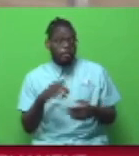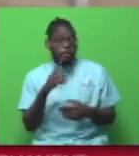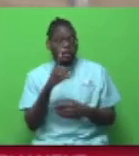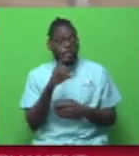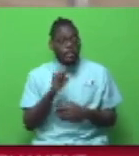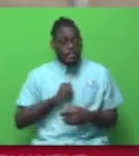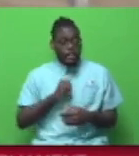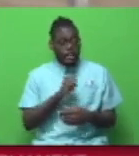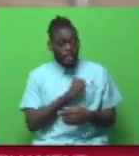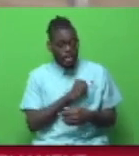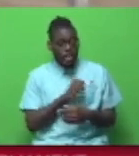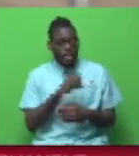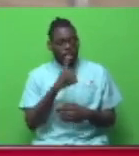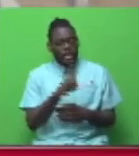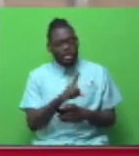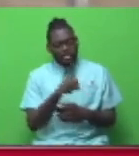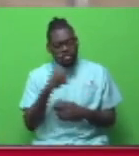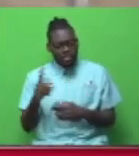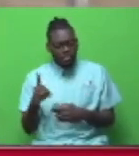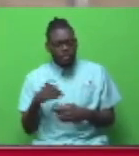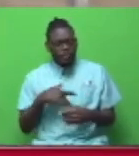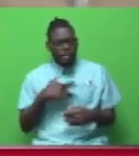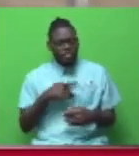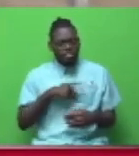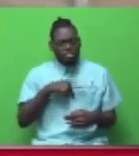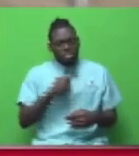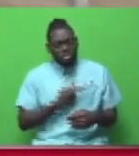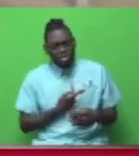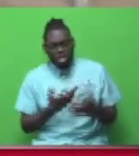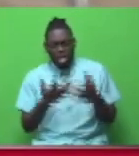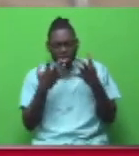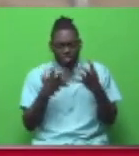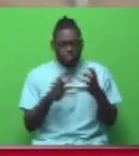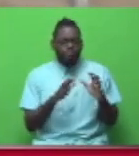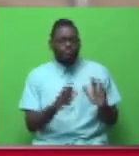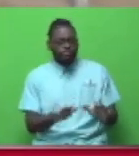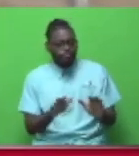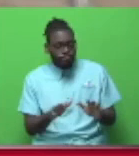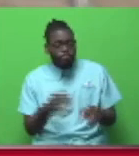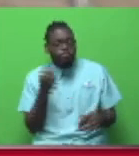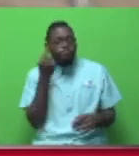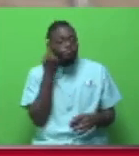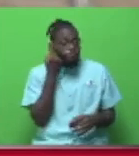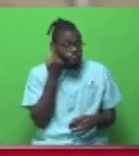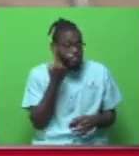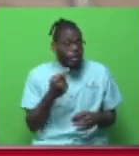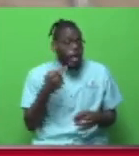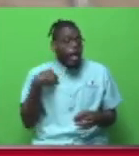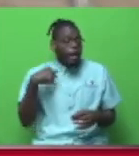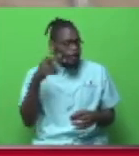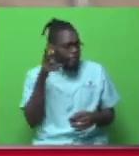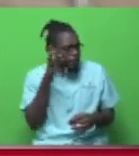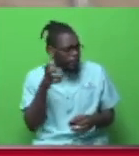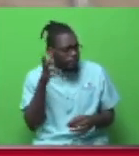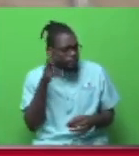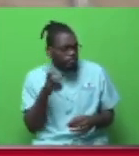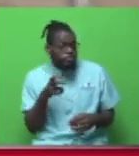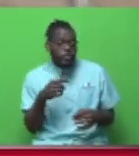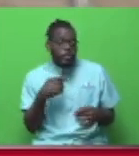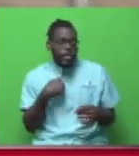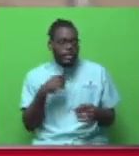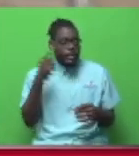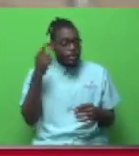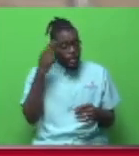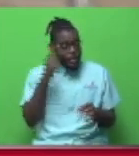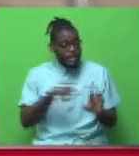to that effect. Well, after listening to the senator's opening comments, immediately I was vexed and upset, because the